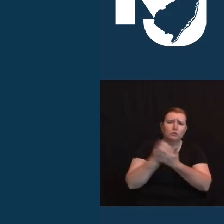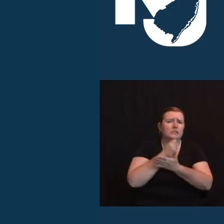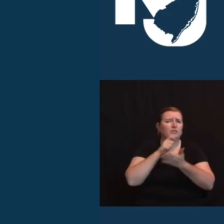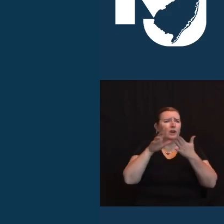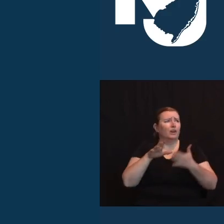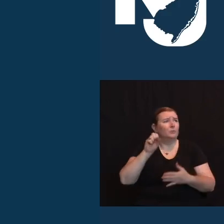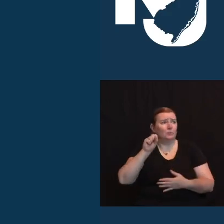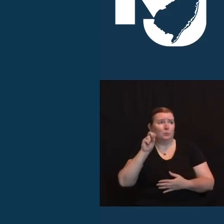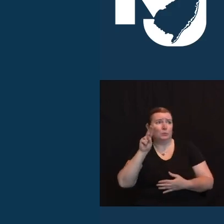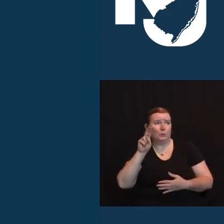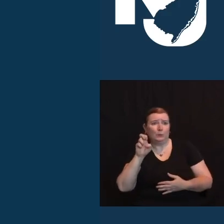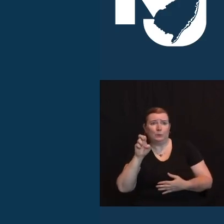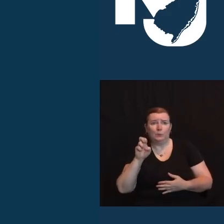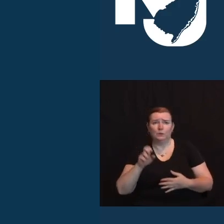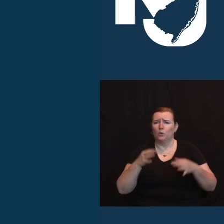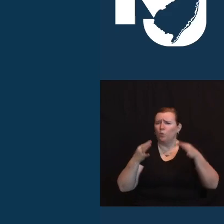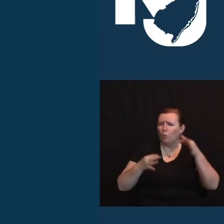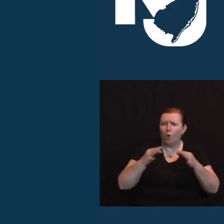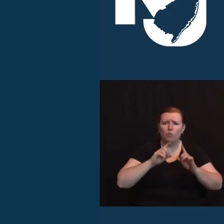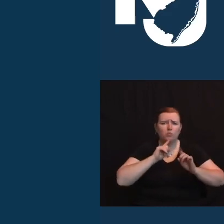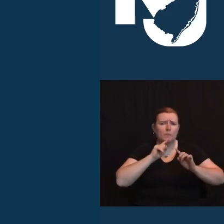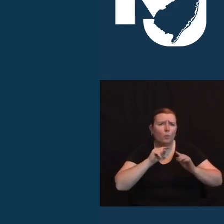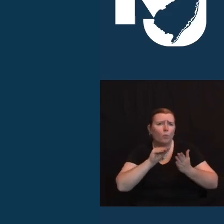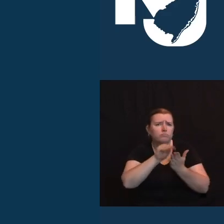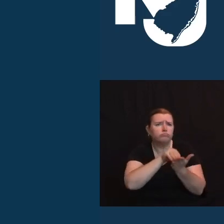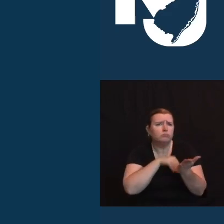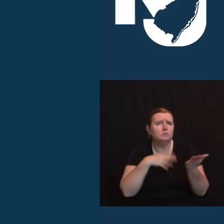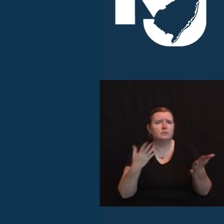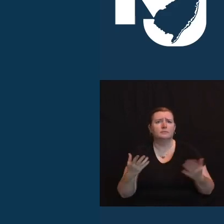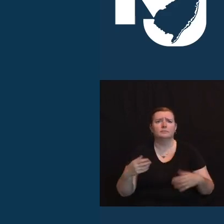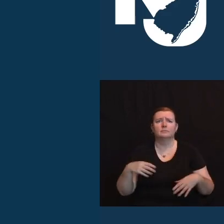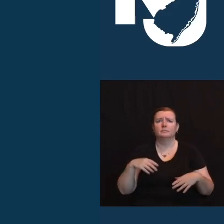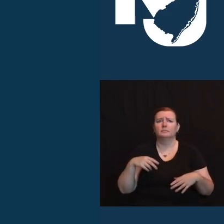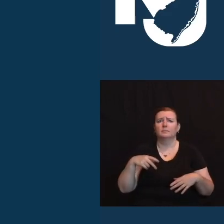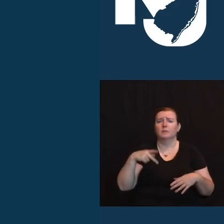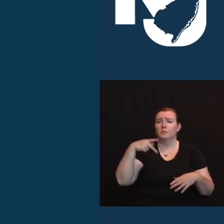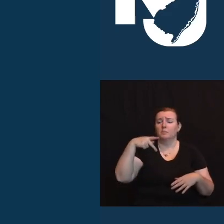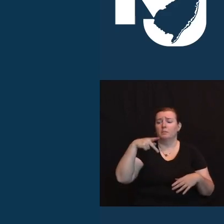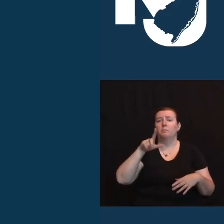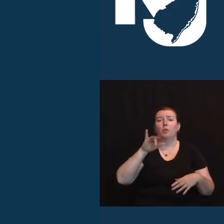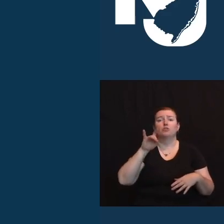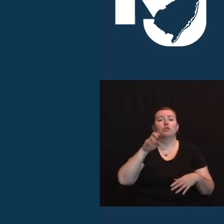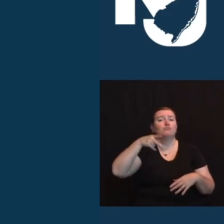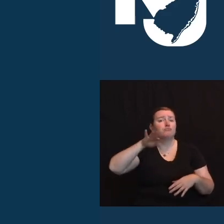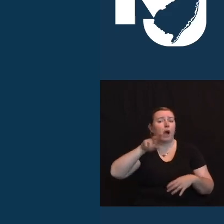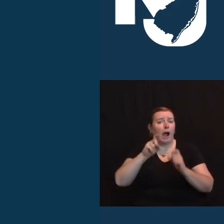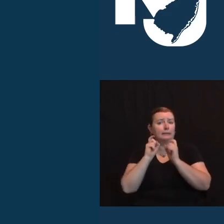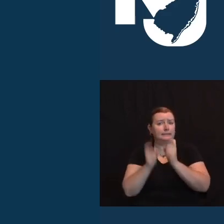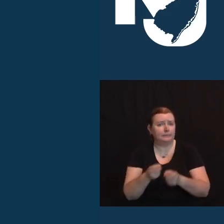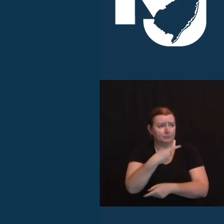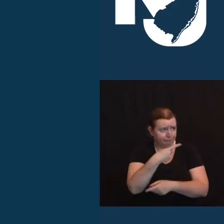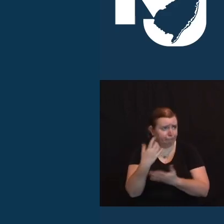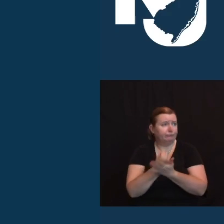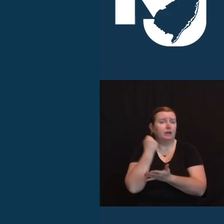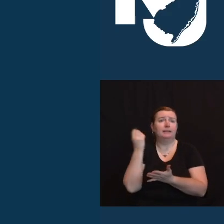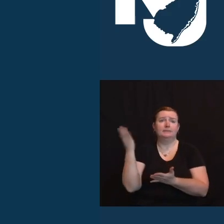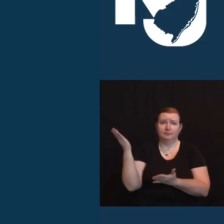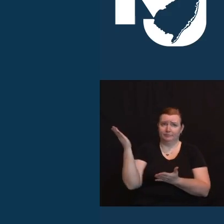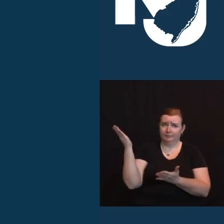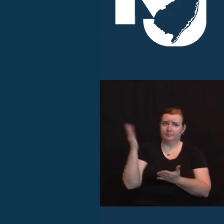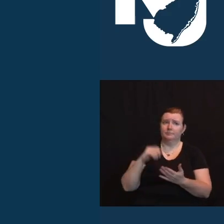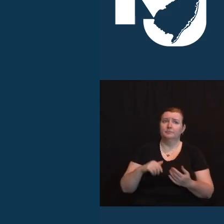and shared in a 2005 Pulitzer Prize. She mentored many throughout her years, and her innate knowledge of process